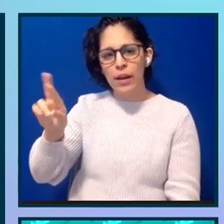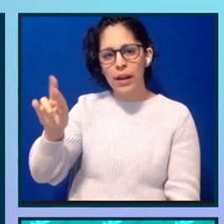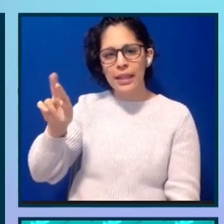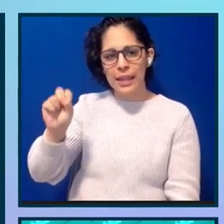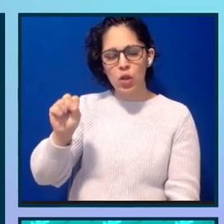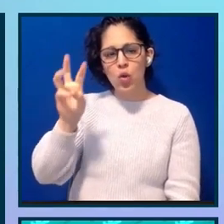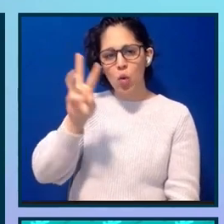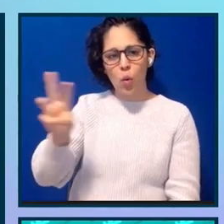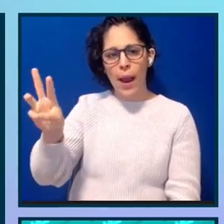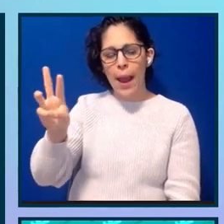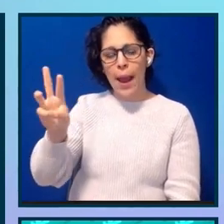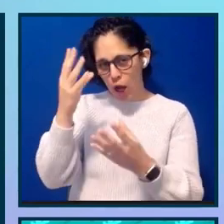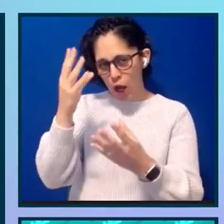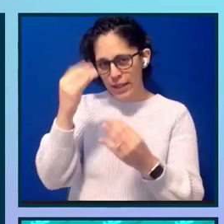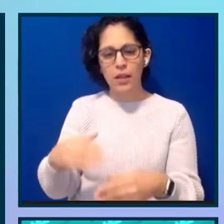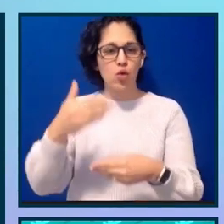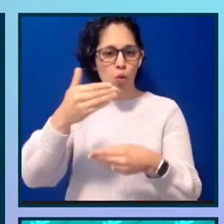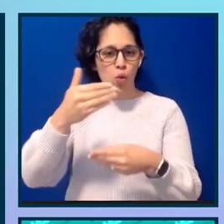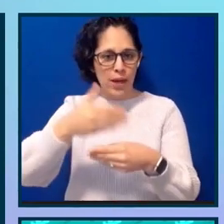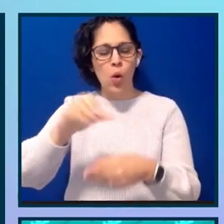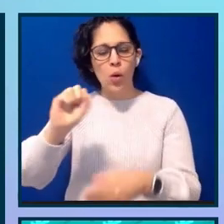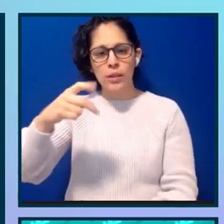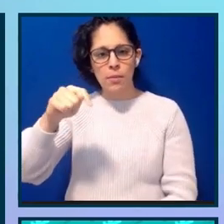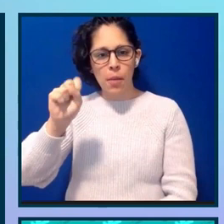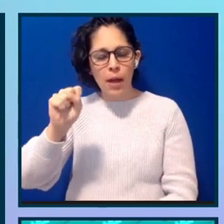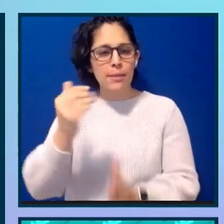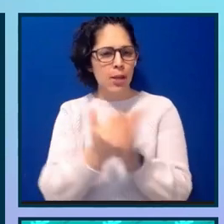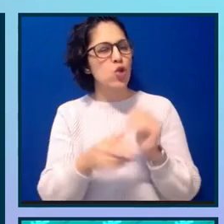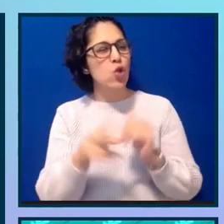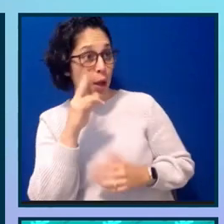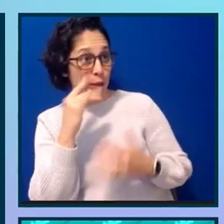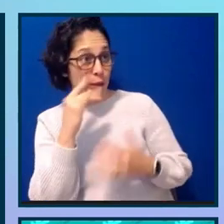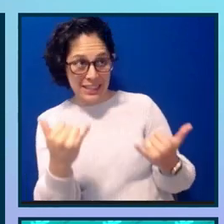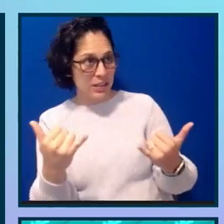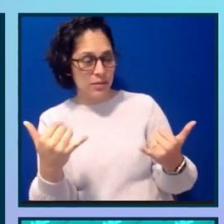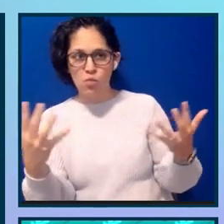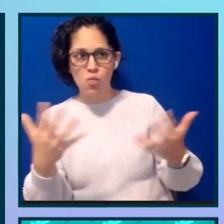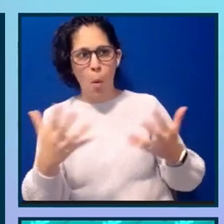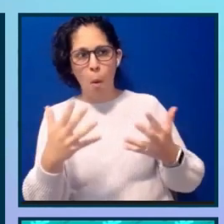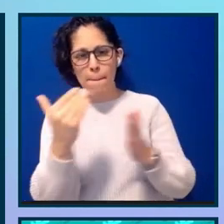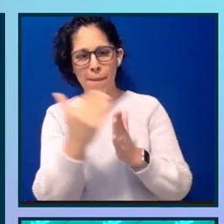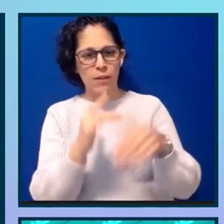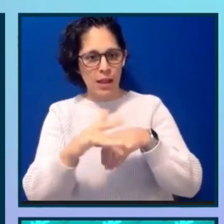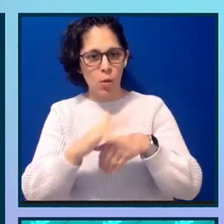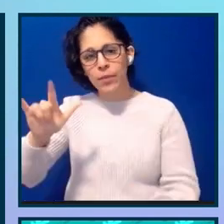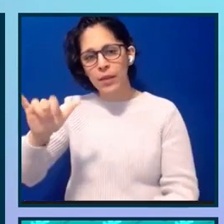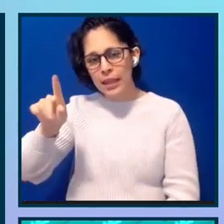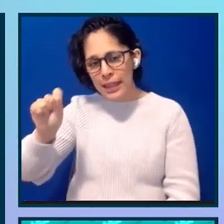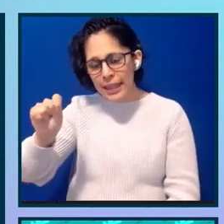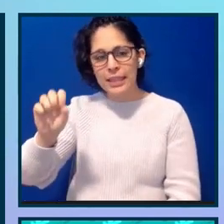Window spots menu. Okay, let's see what are the menus available to us. Links menu. Images